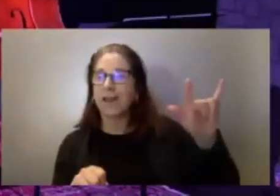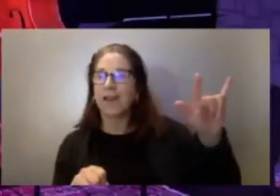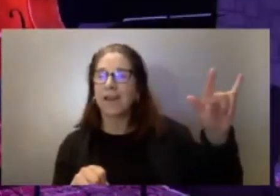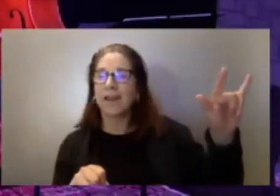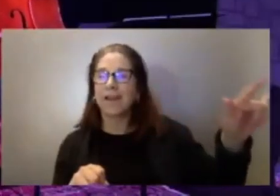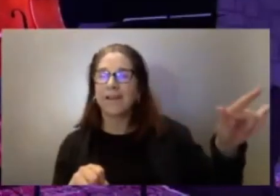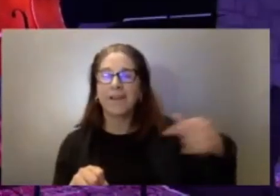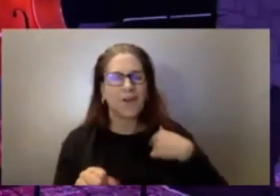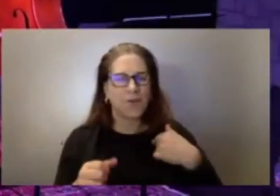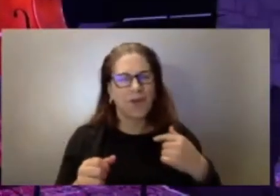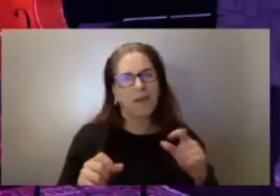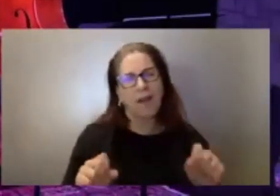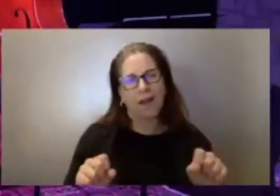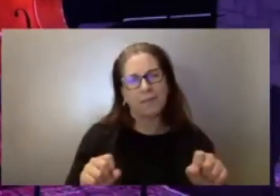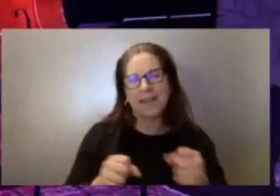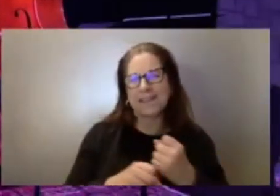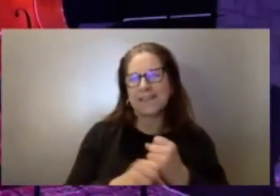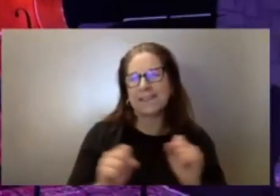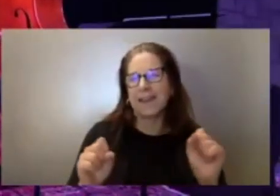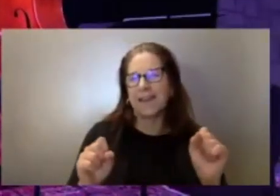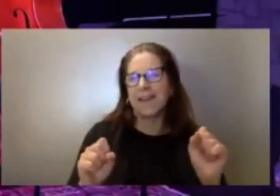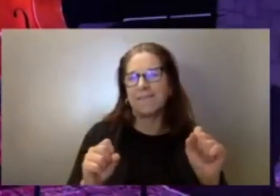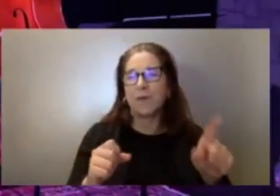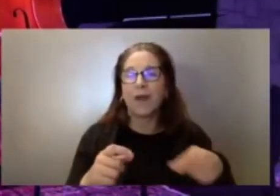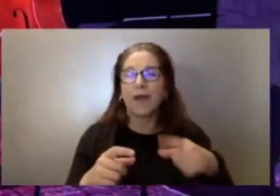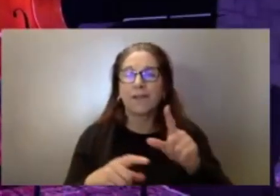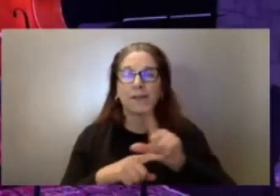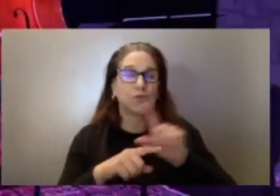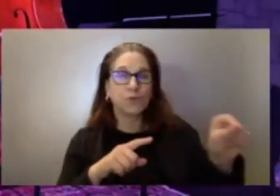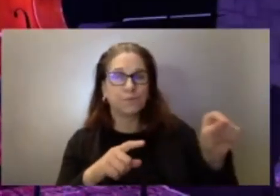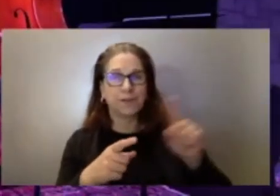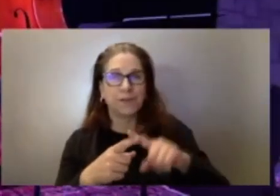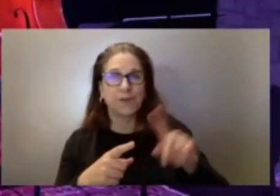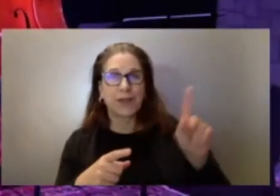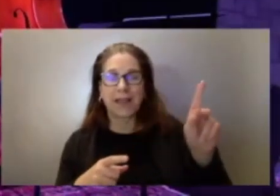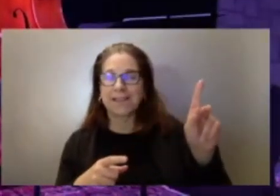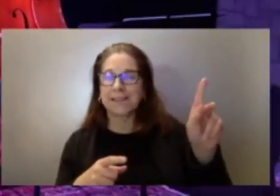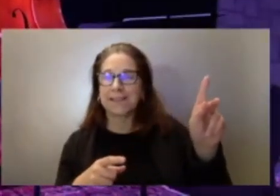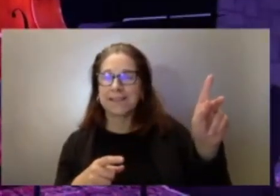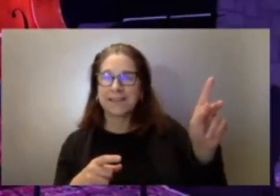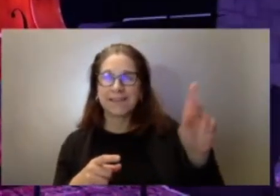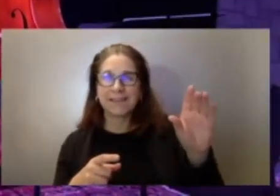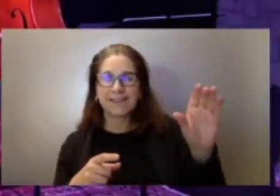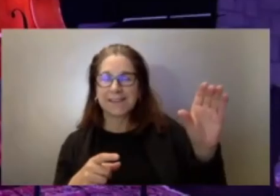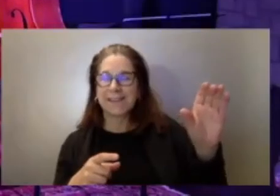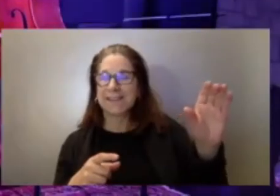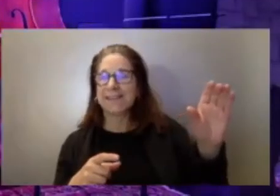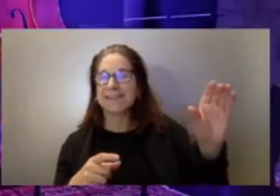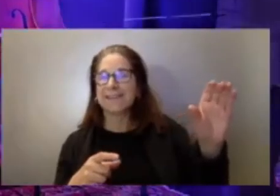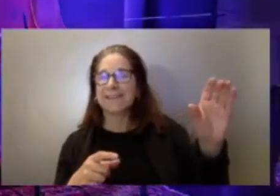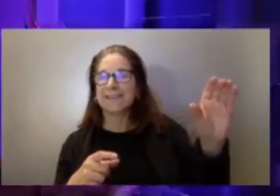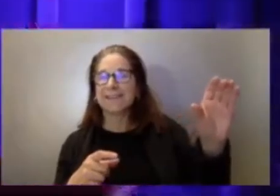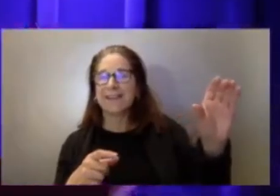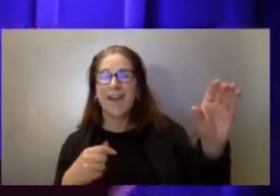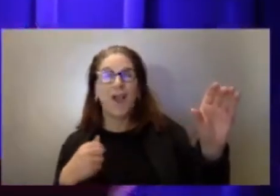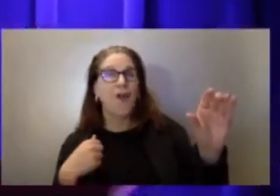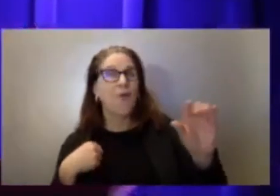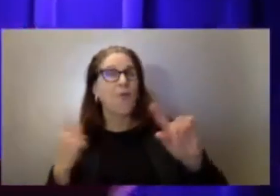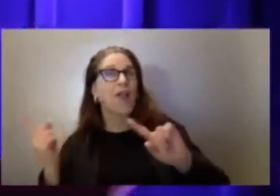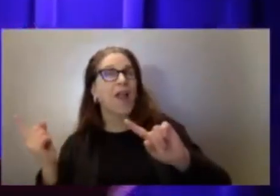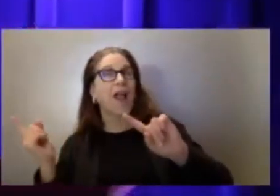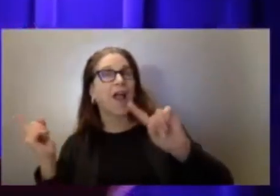Might take a plane, but we're gonna be safe and we're gonna zoom it just the